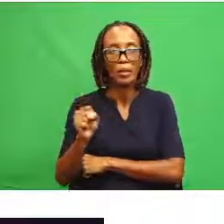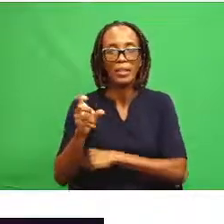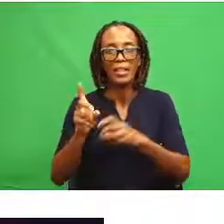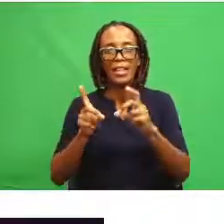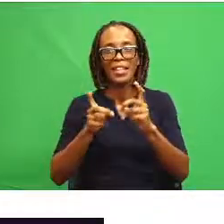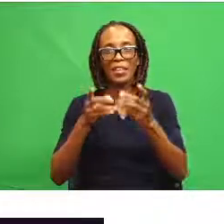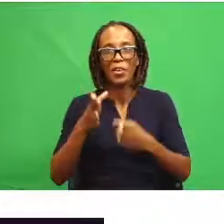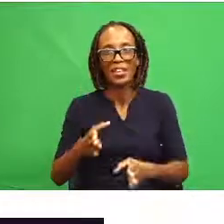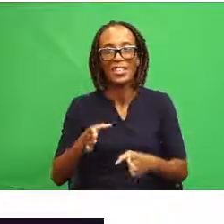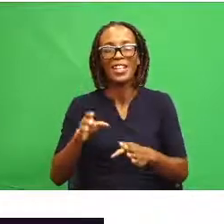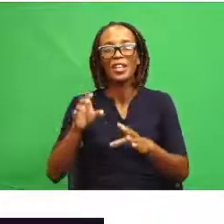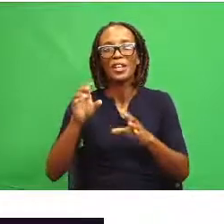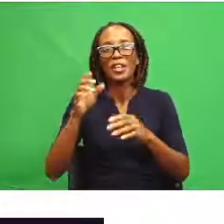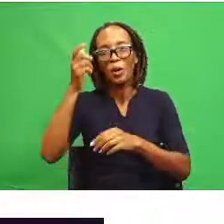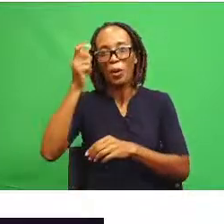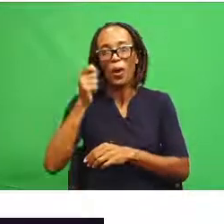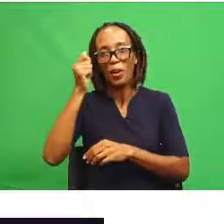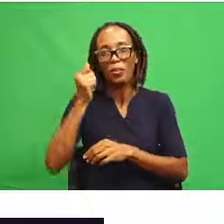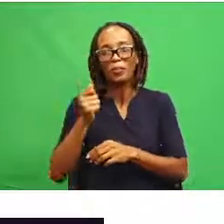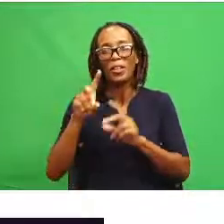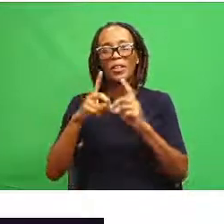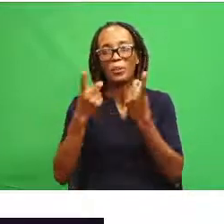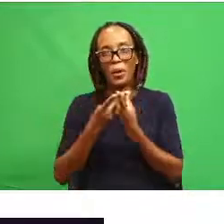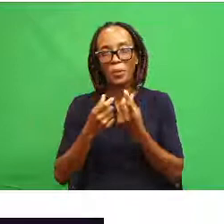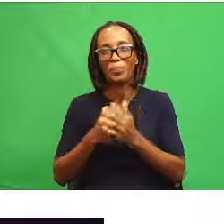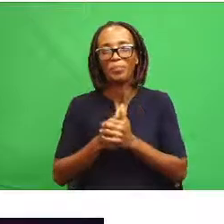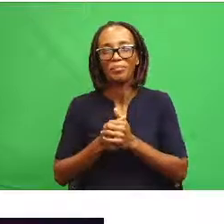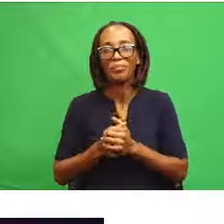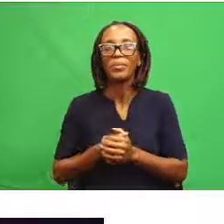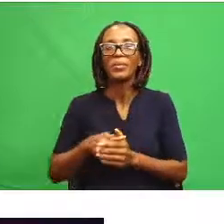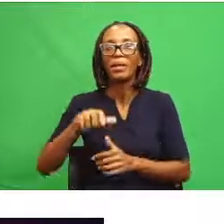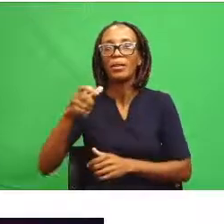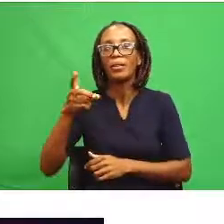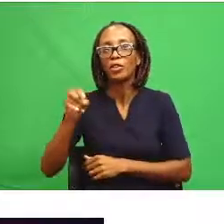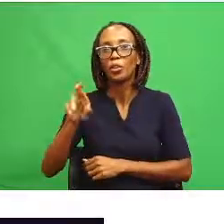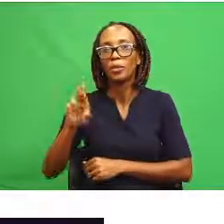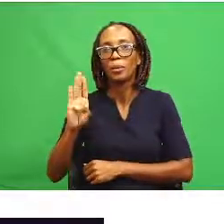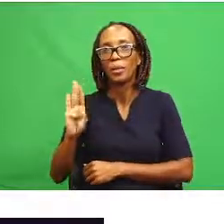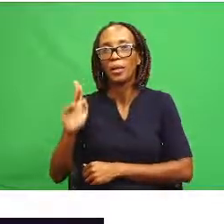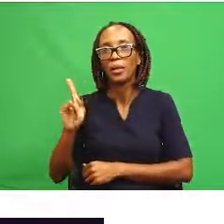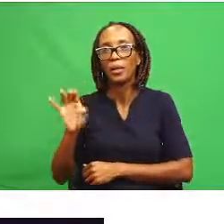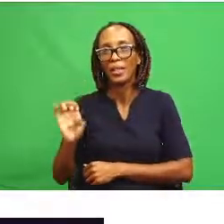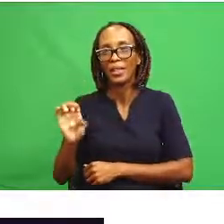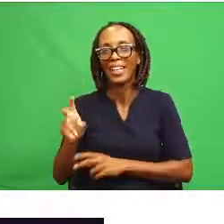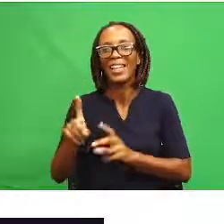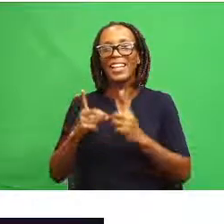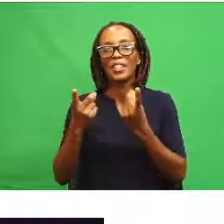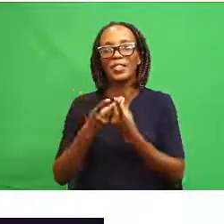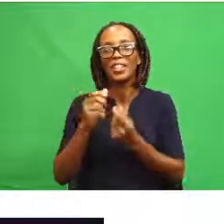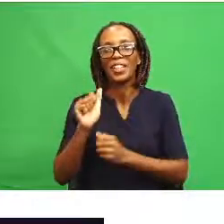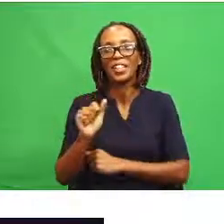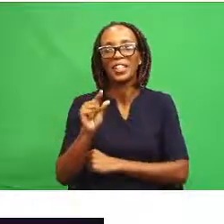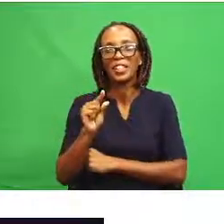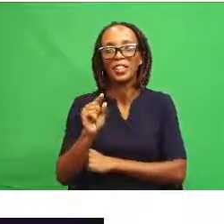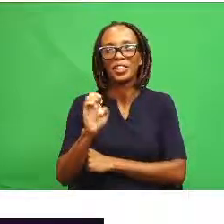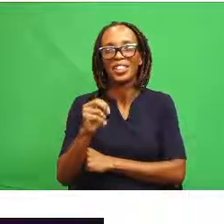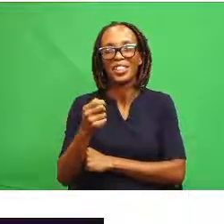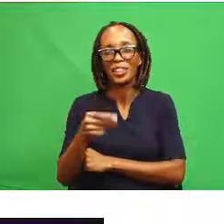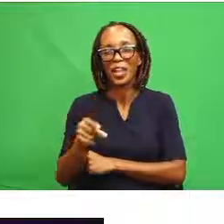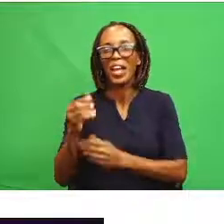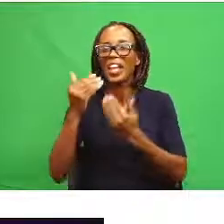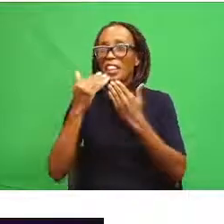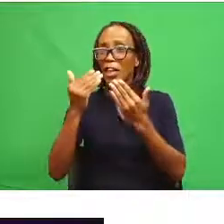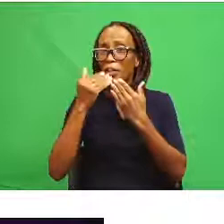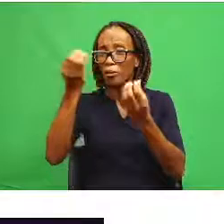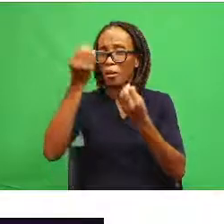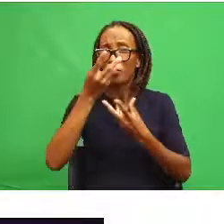Dr. Hyson Blake, Director, Division of Aging, we thank you for sharing your knowledge with us and for